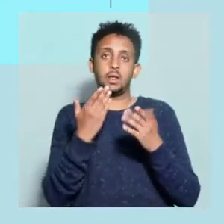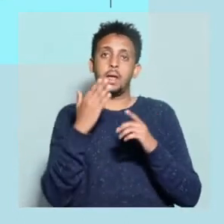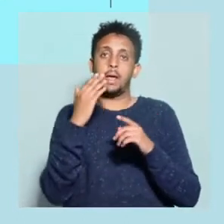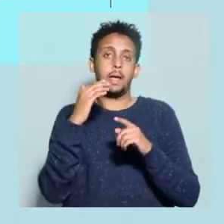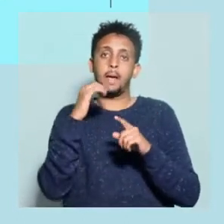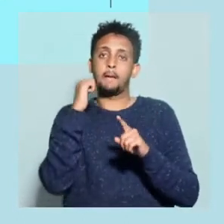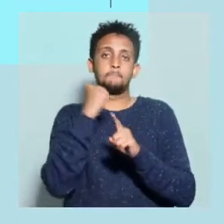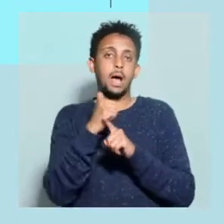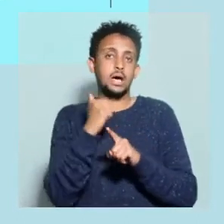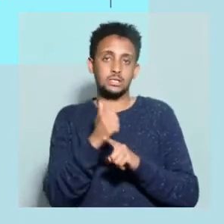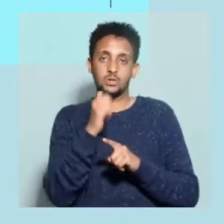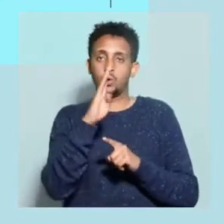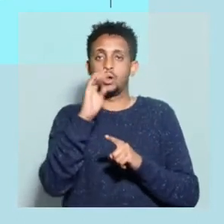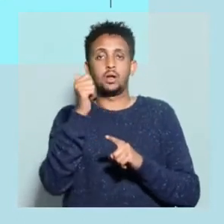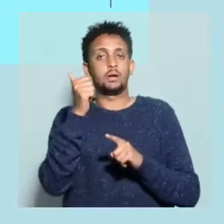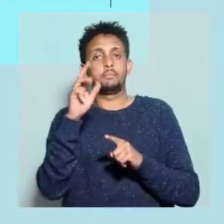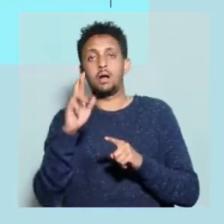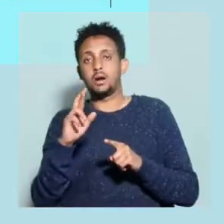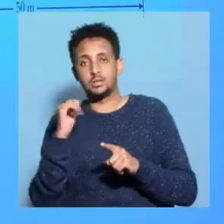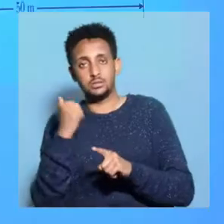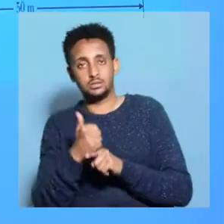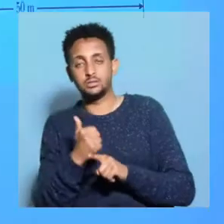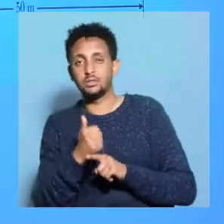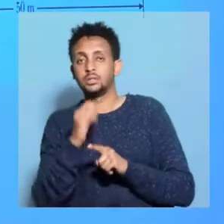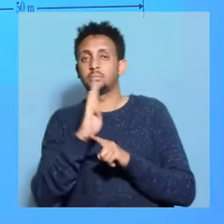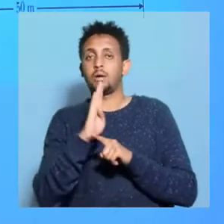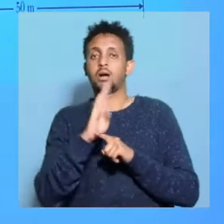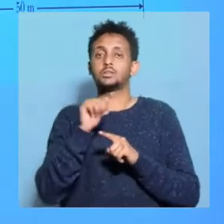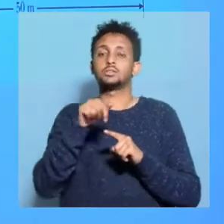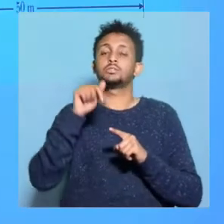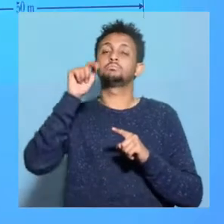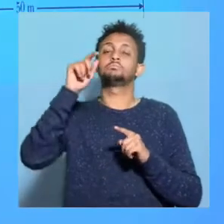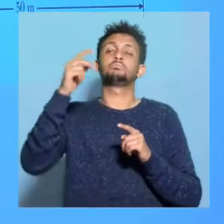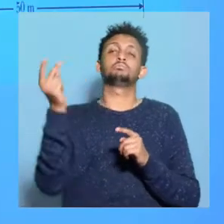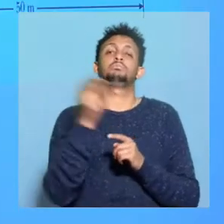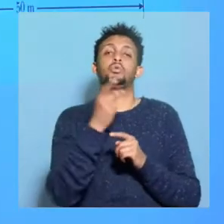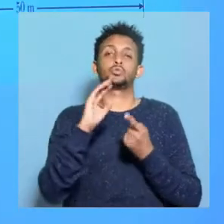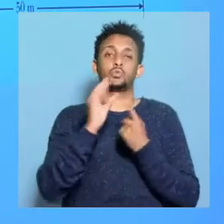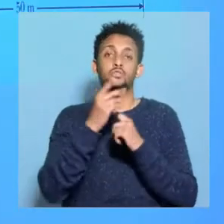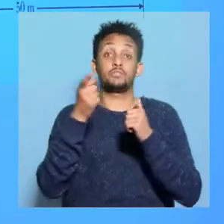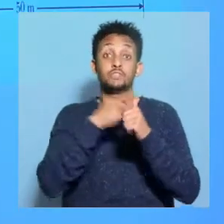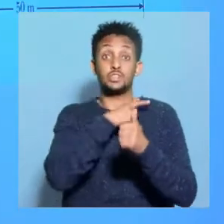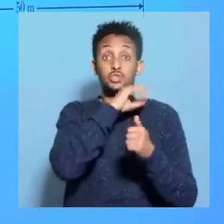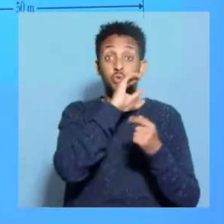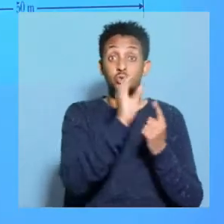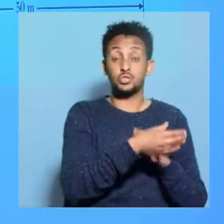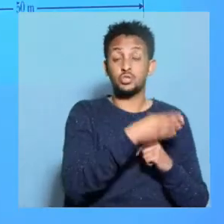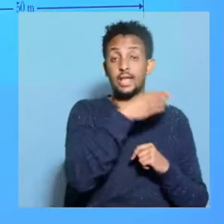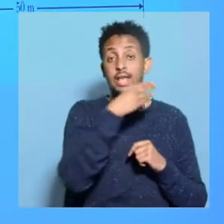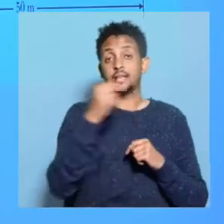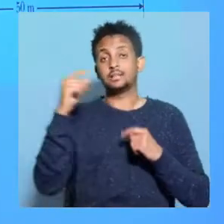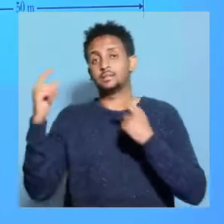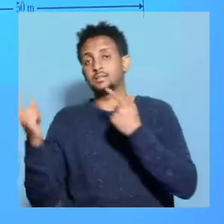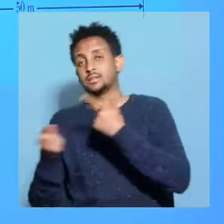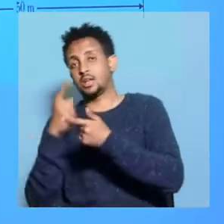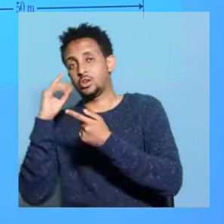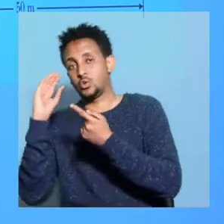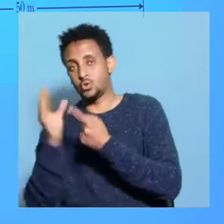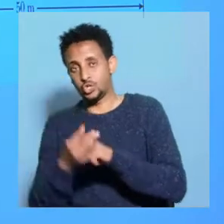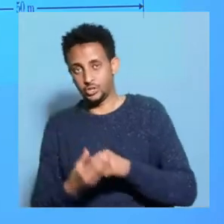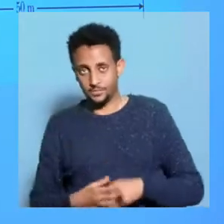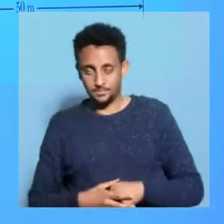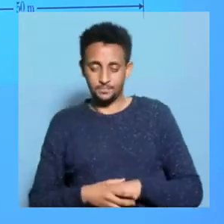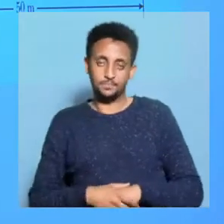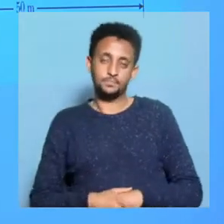is a rigid body system. So on these objects, you should have to apply both conditions, the first condition and the second condition.